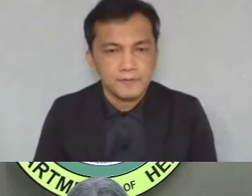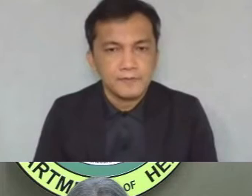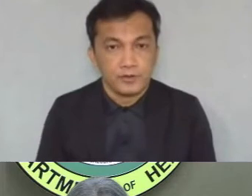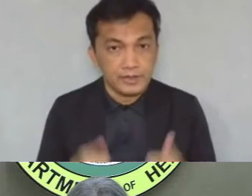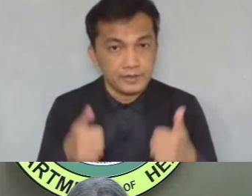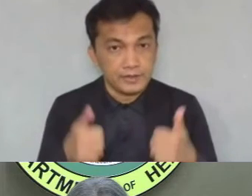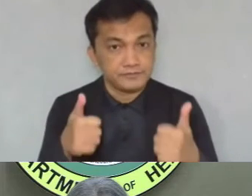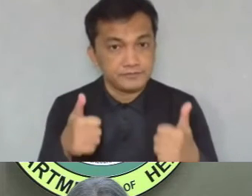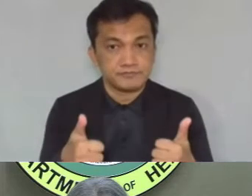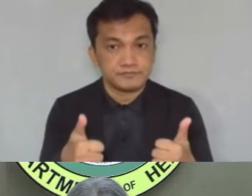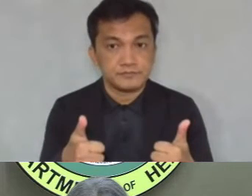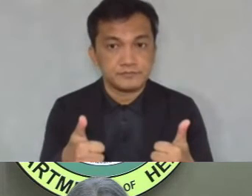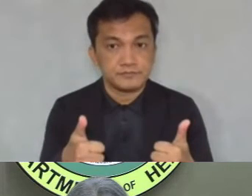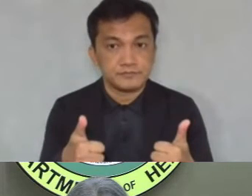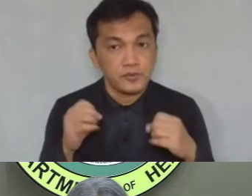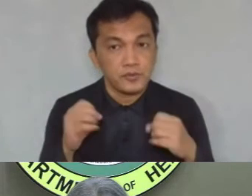Okay.